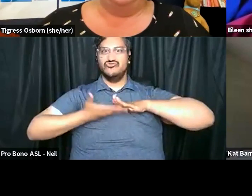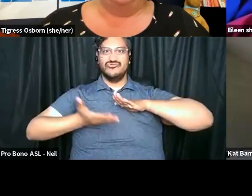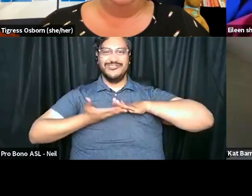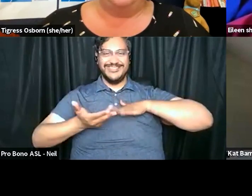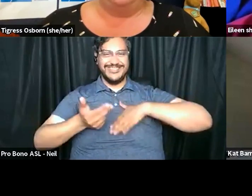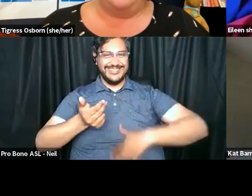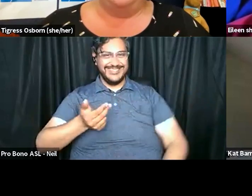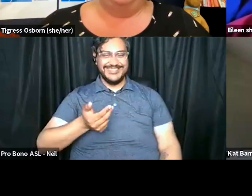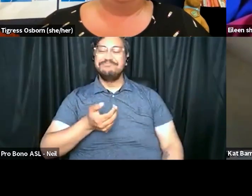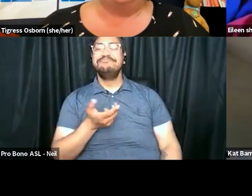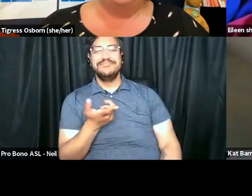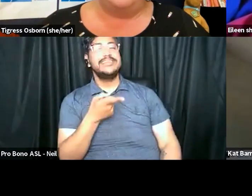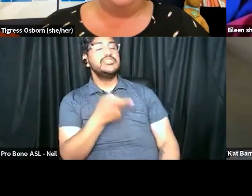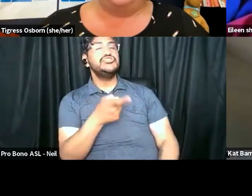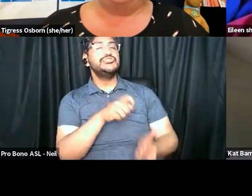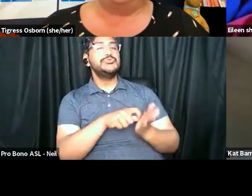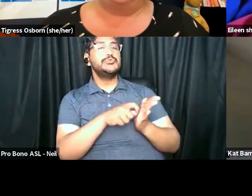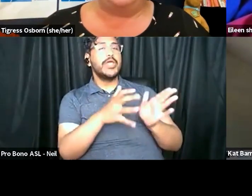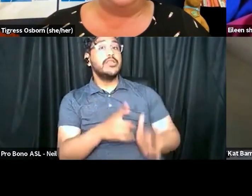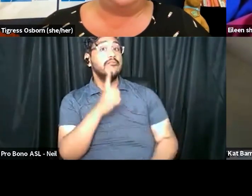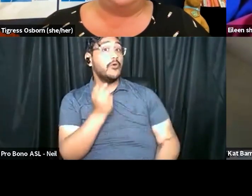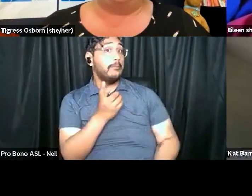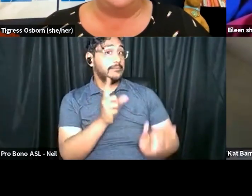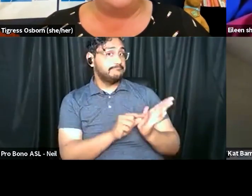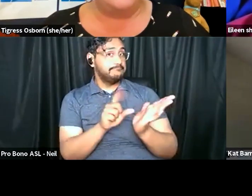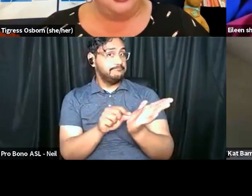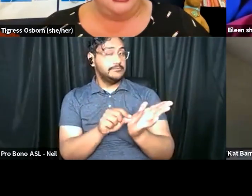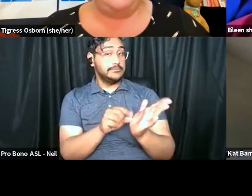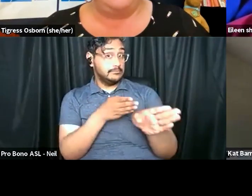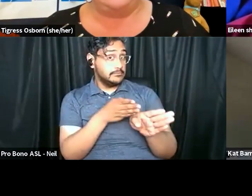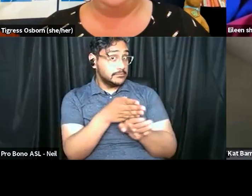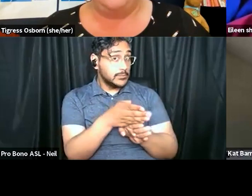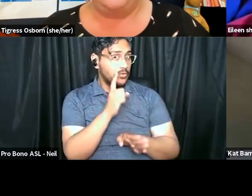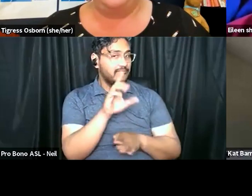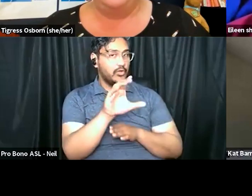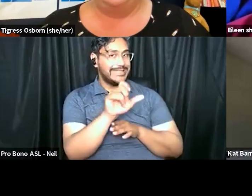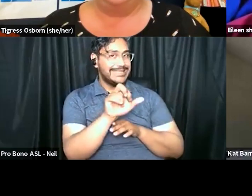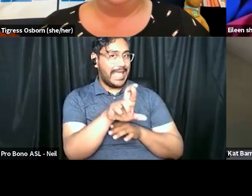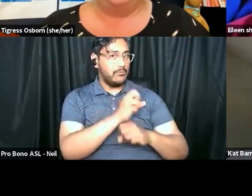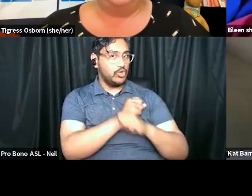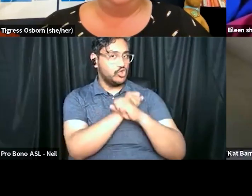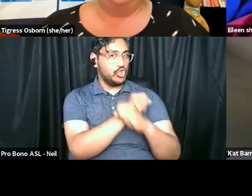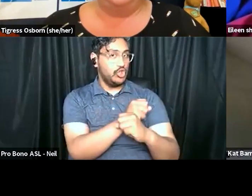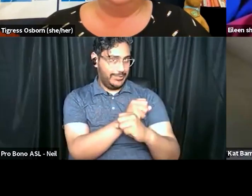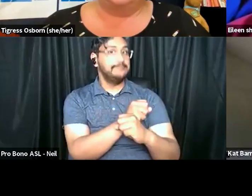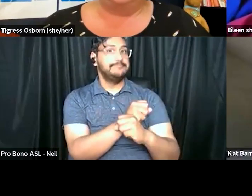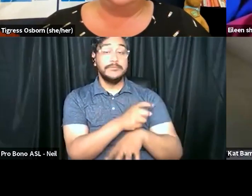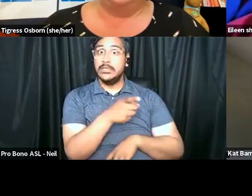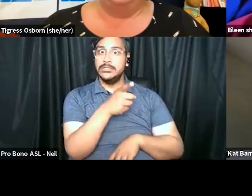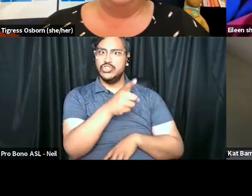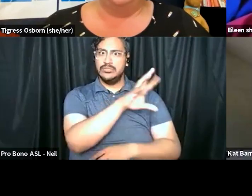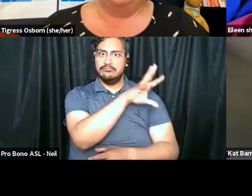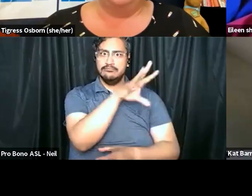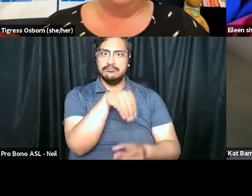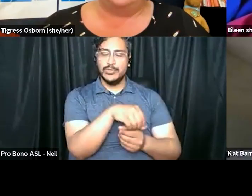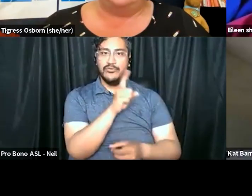She is a contributing writer for several publications specializing in cybersecurity and ransomware. She's particularly interested in